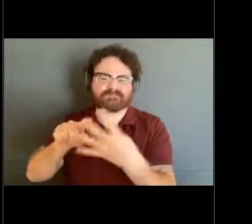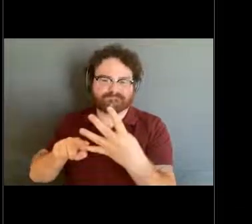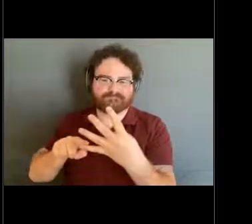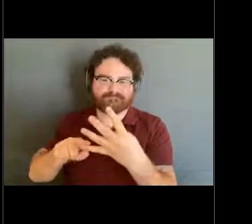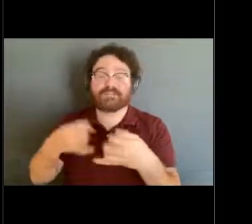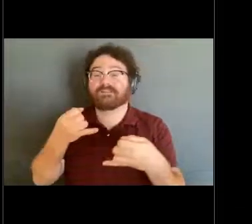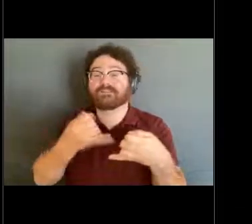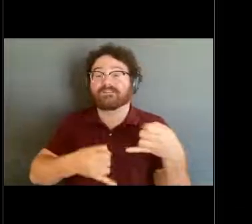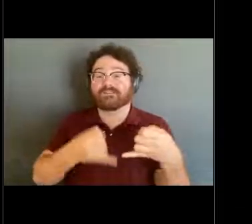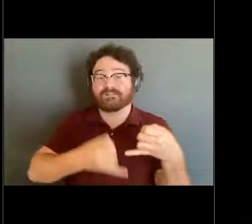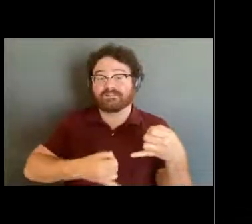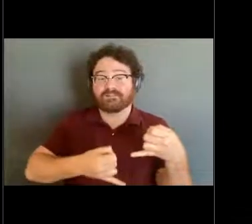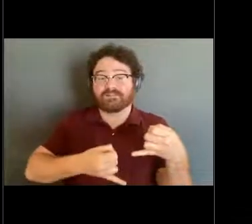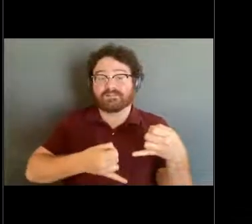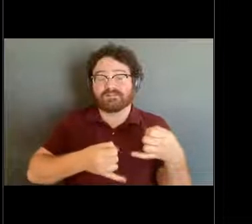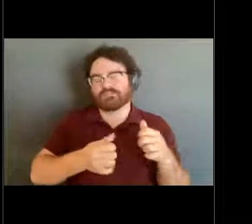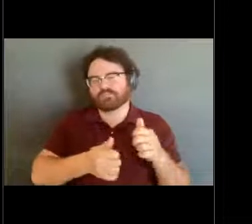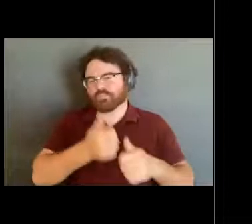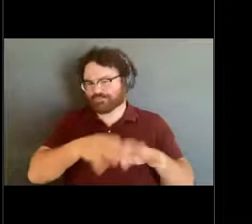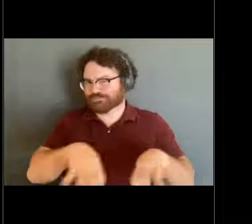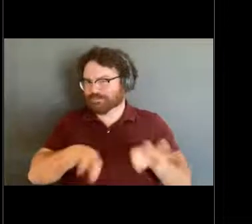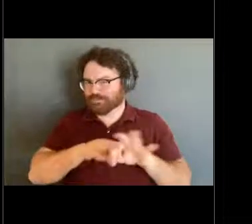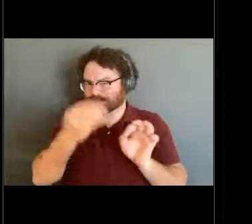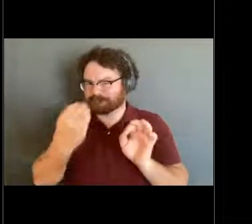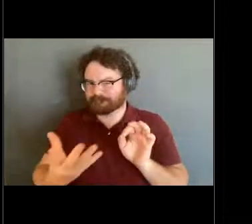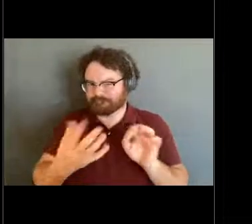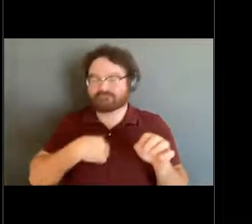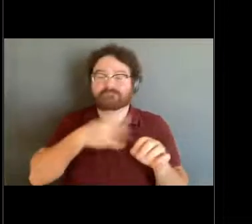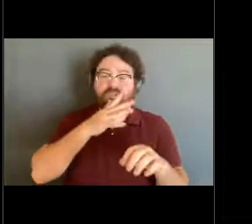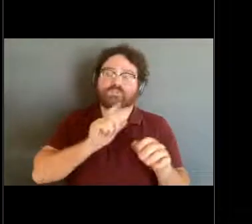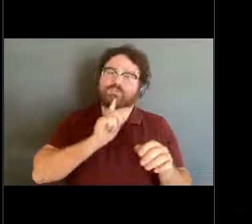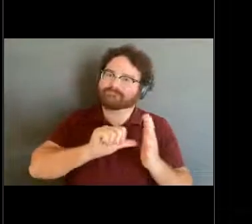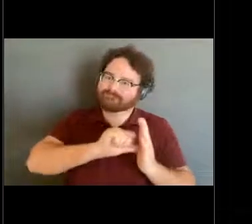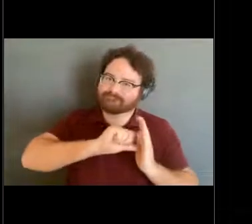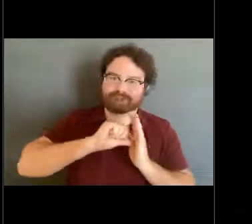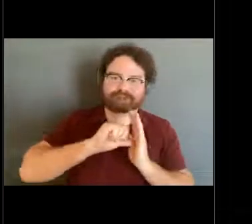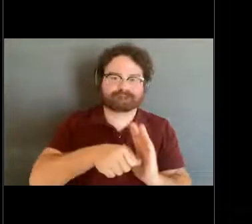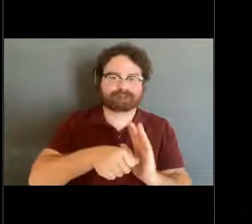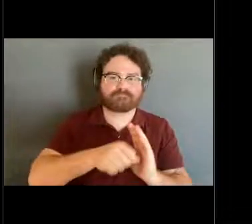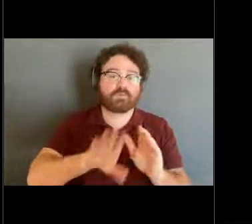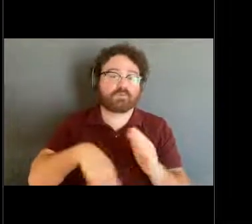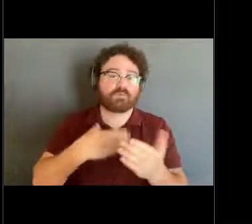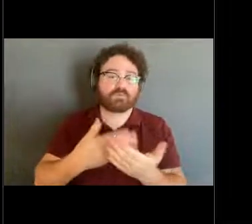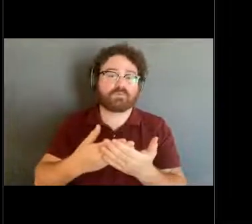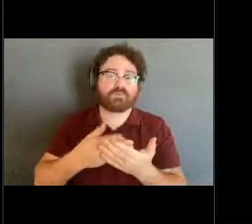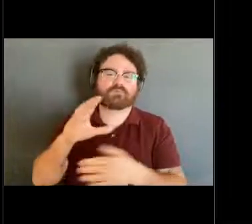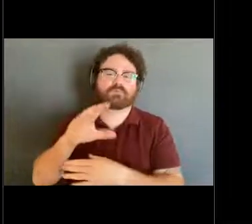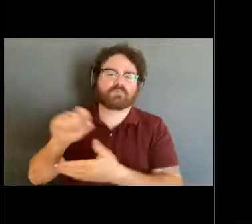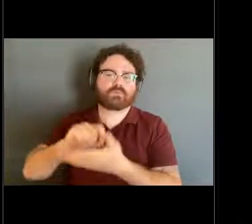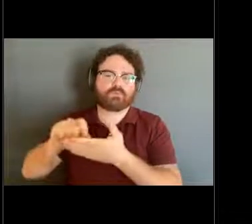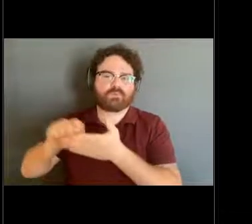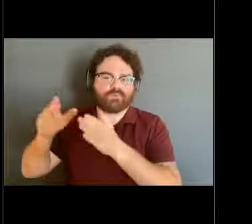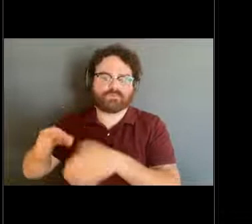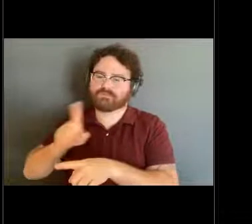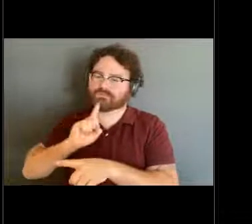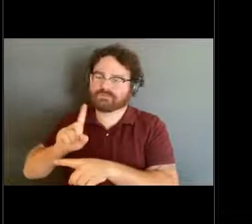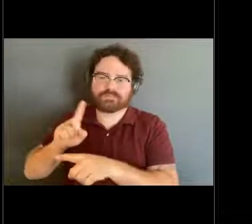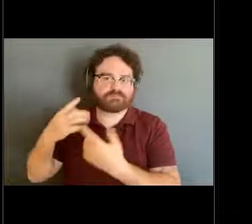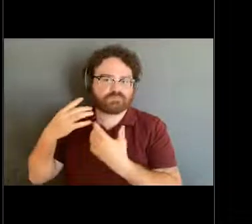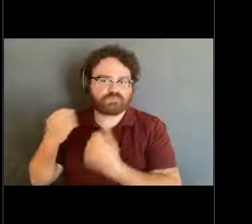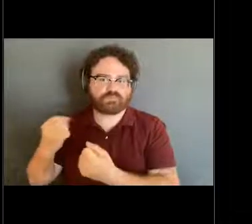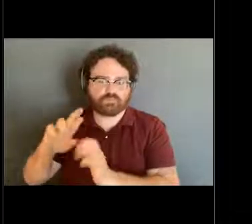Finally, and most importantly, I'd like to underscore that all co-authors played really strong